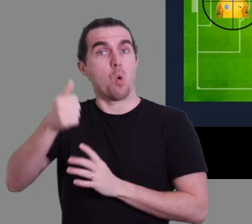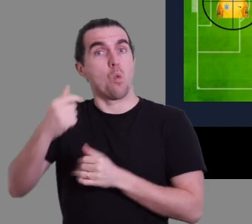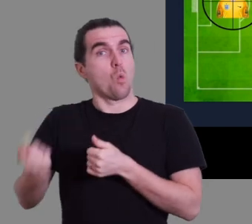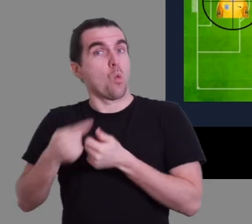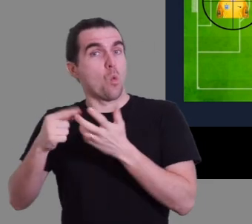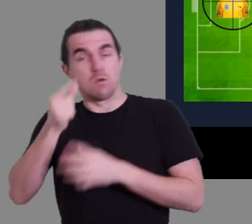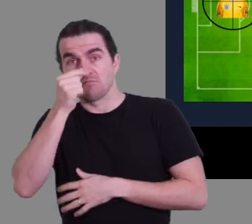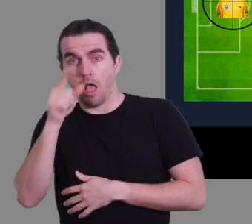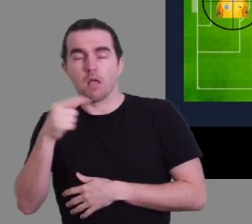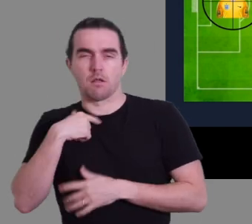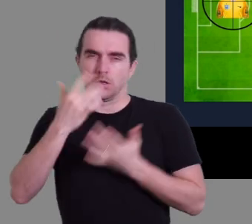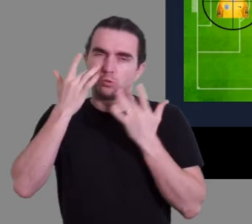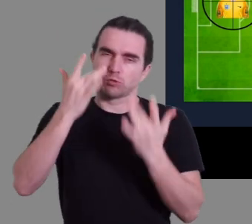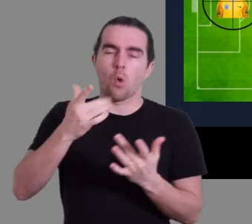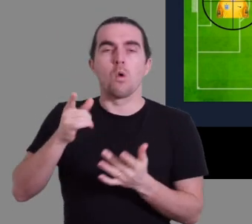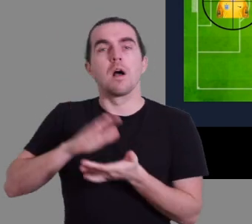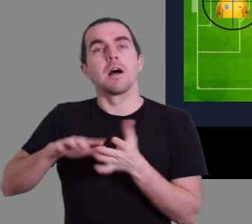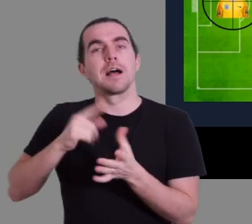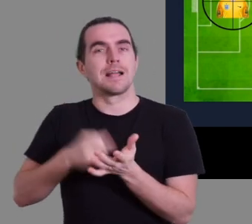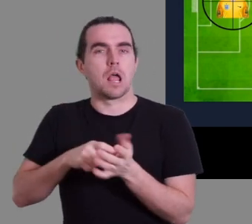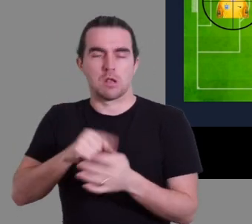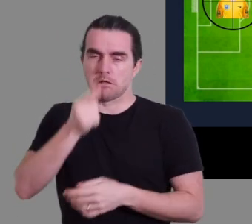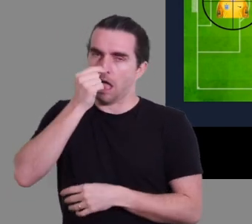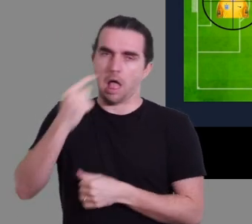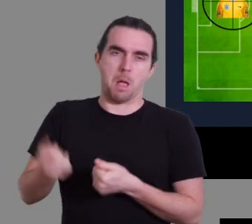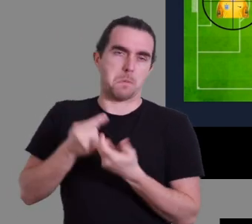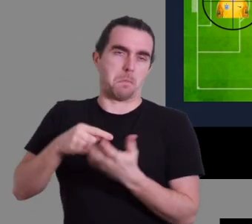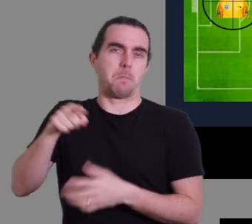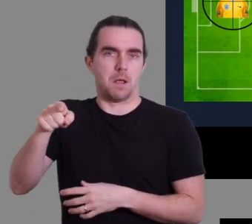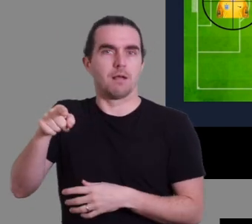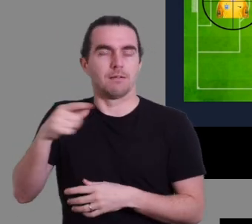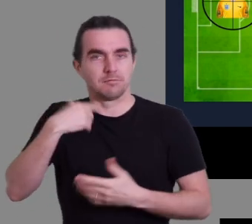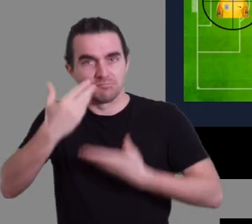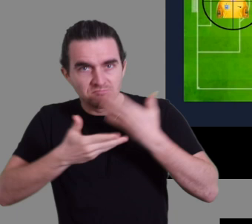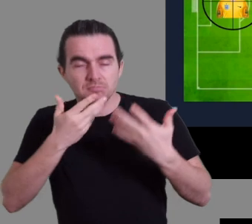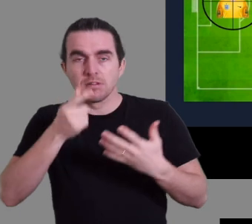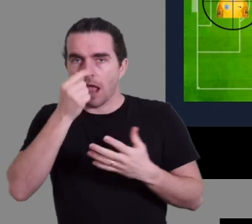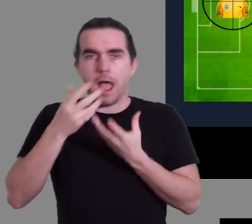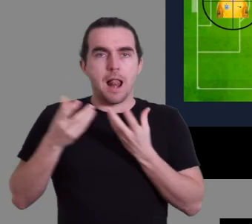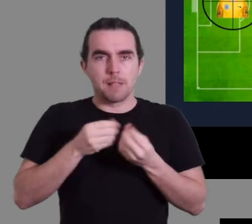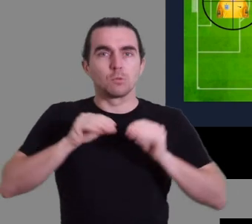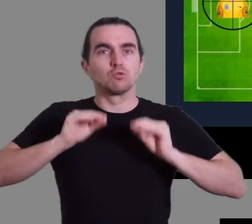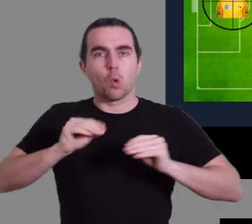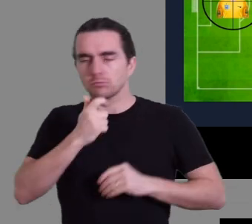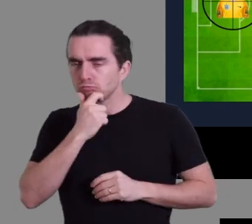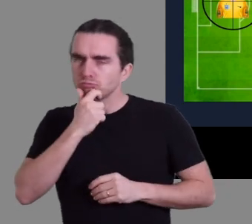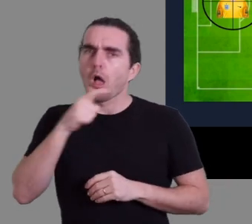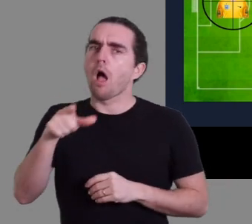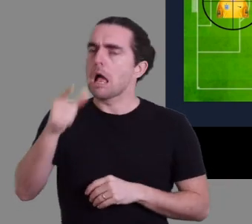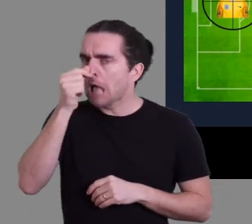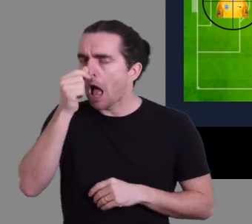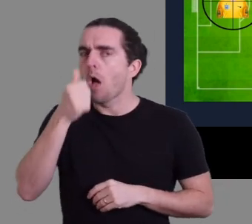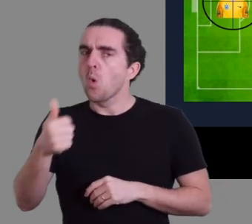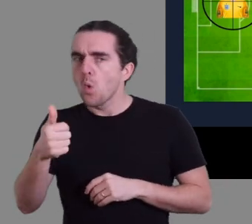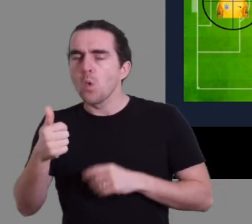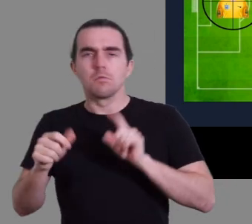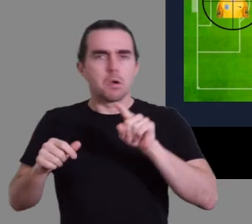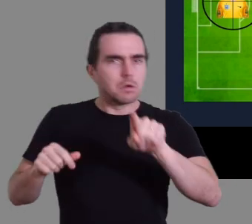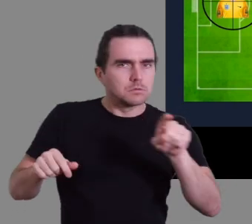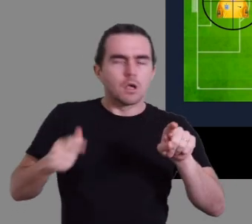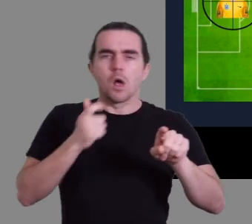for you. So I'll show you what Harry does, and use it in that way to help the coaching. Yeah. And